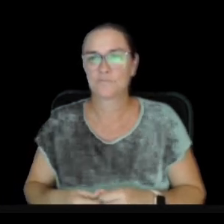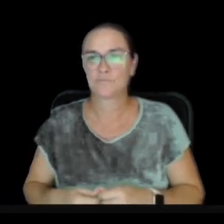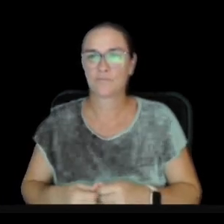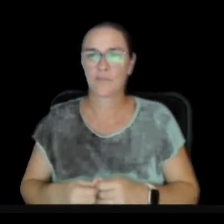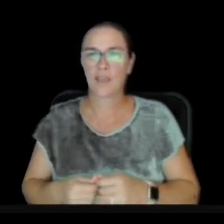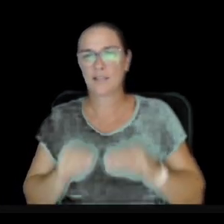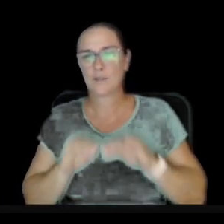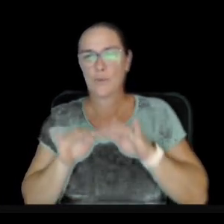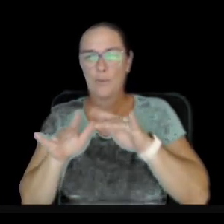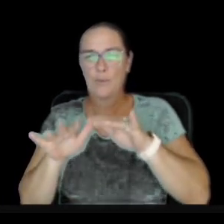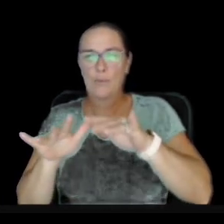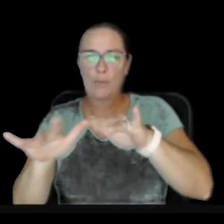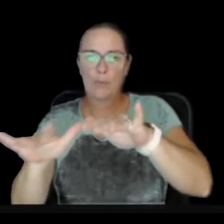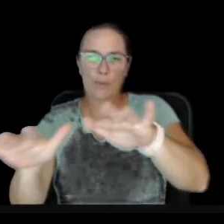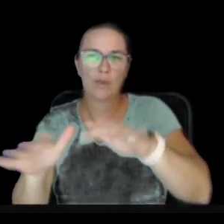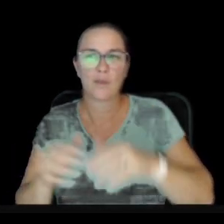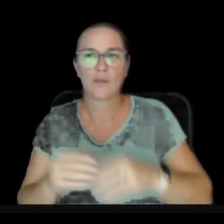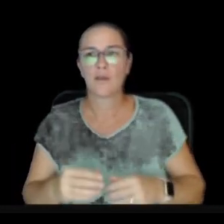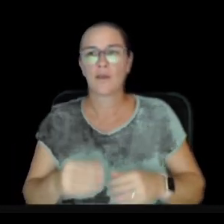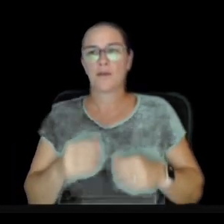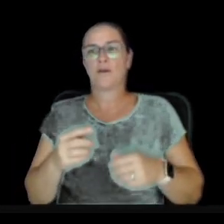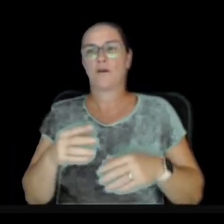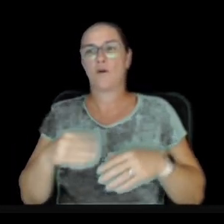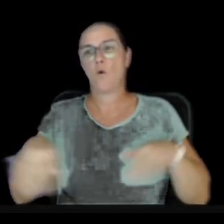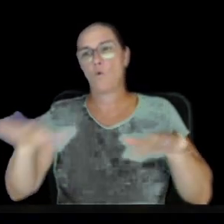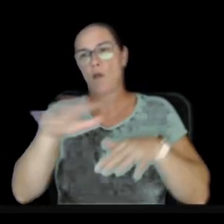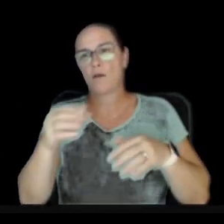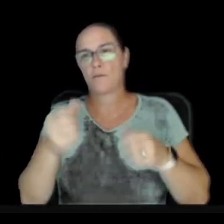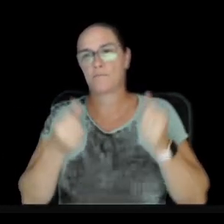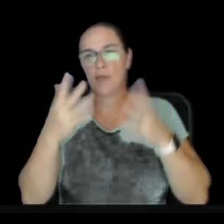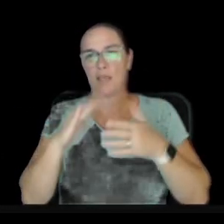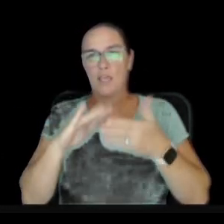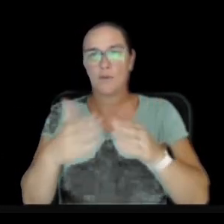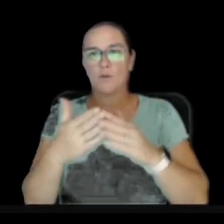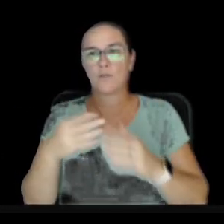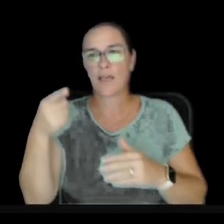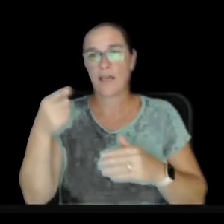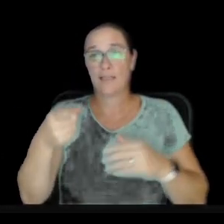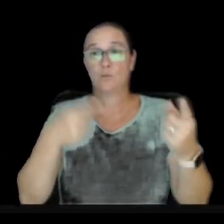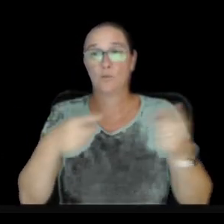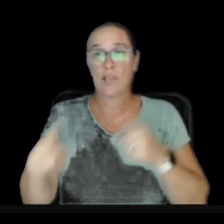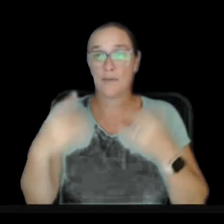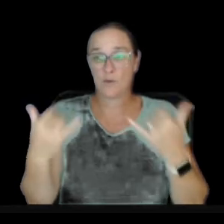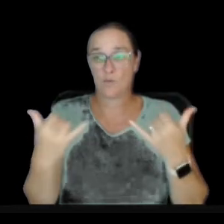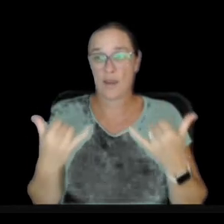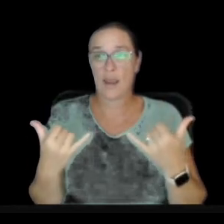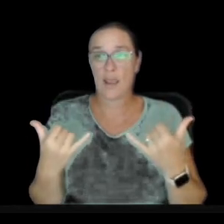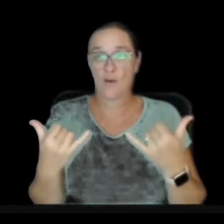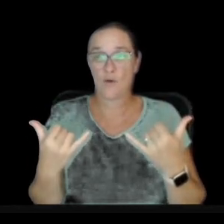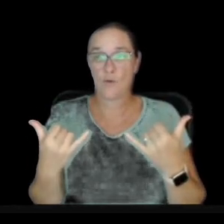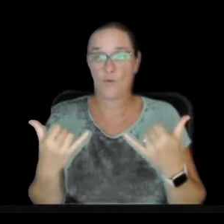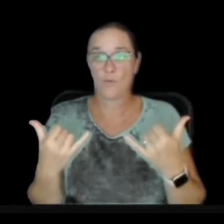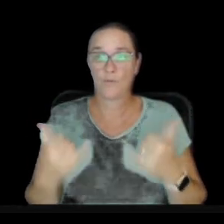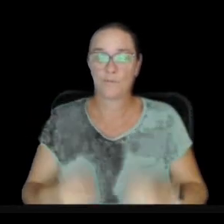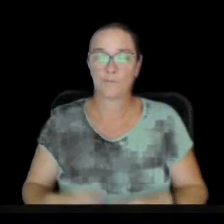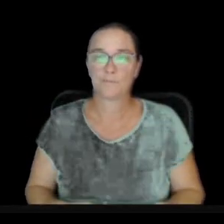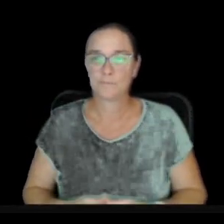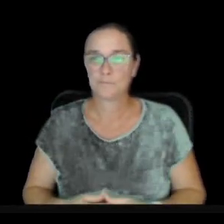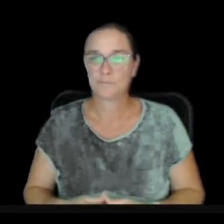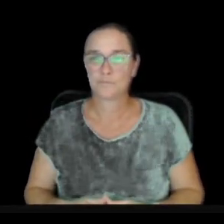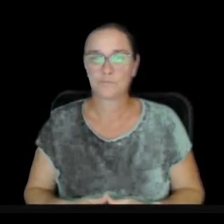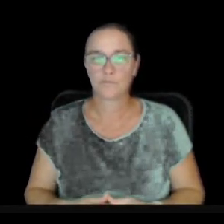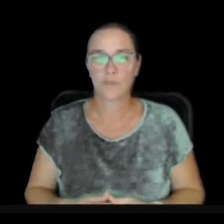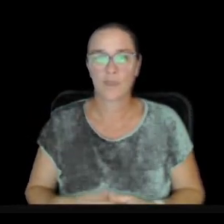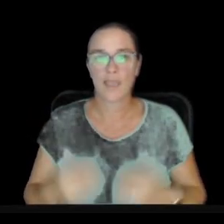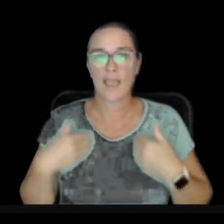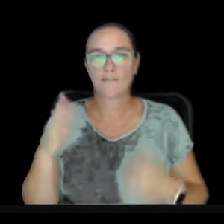winds across many communities island-wide. Here is a forecast currently, as we state today, at about